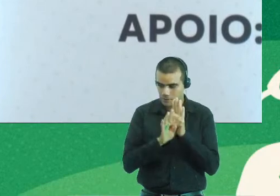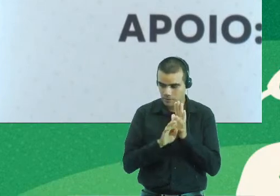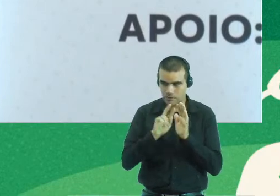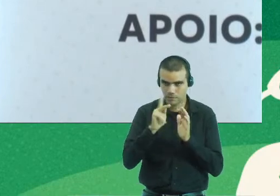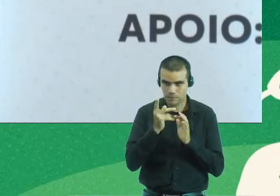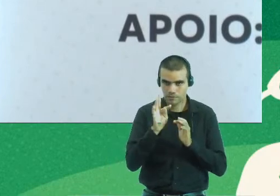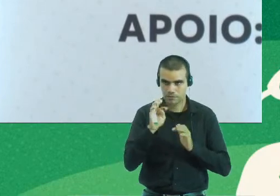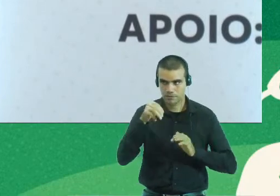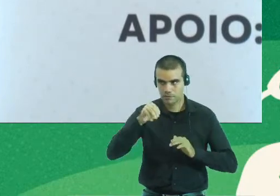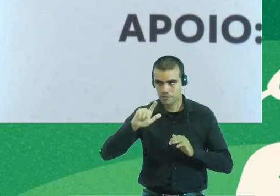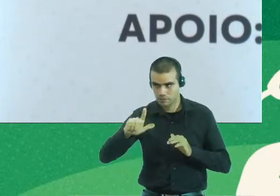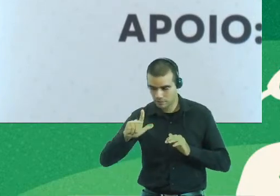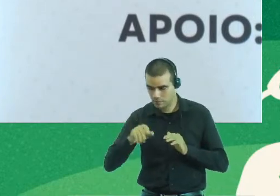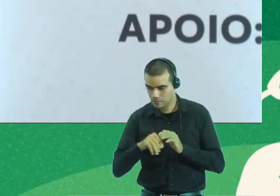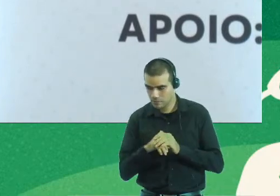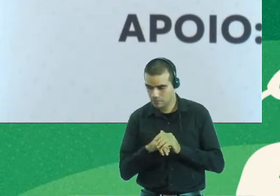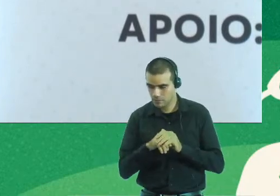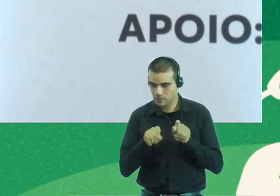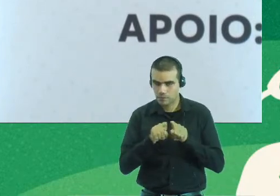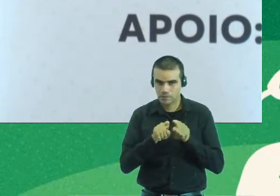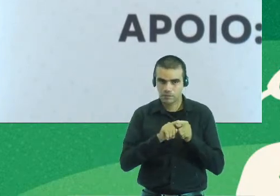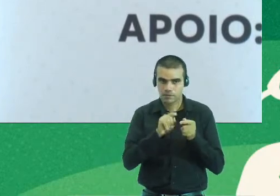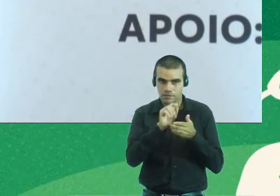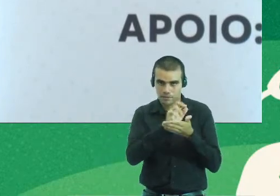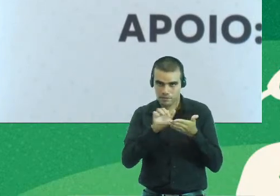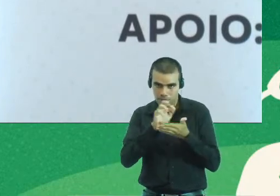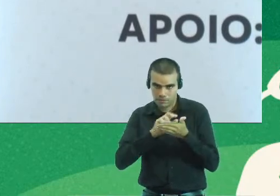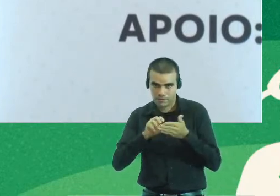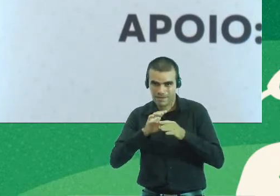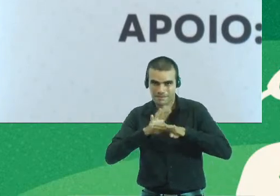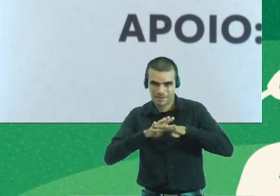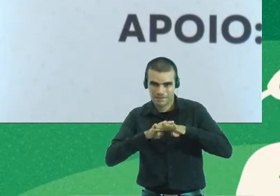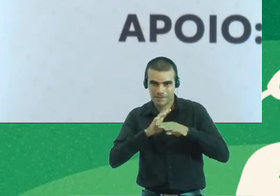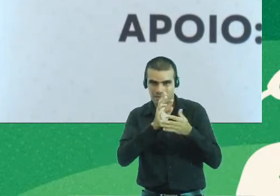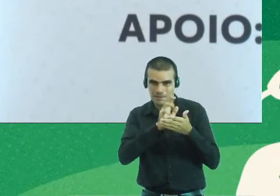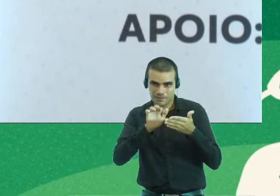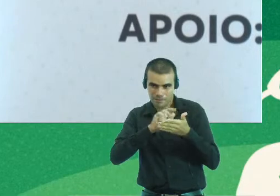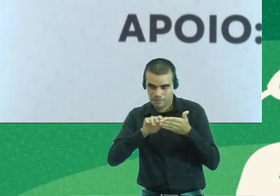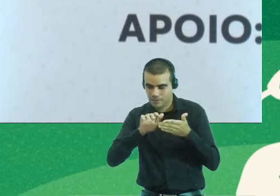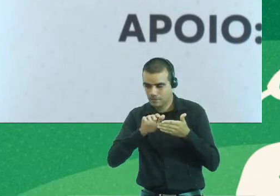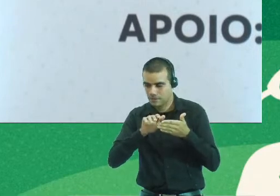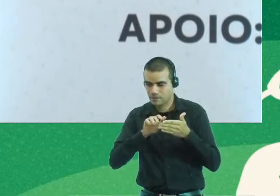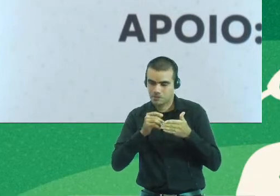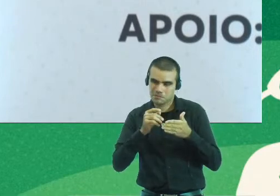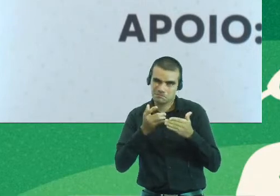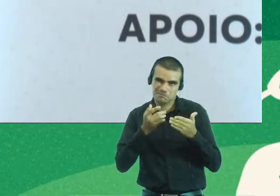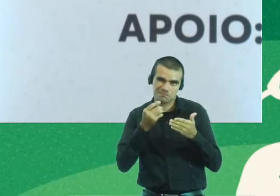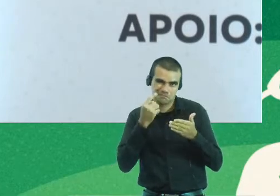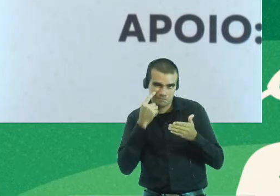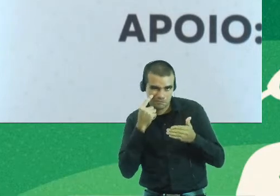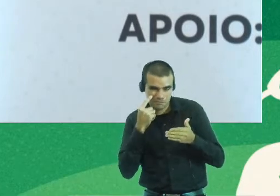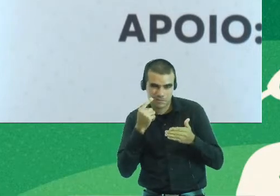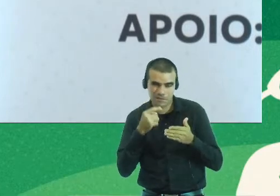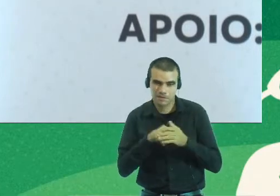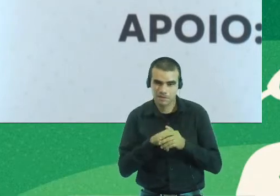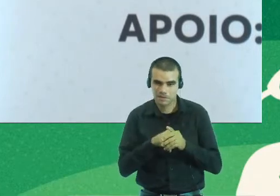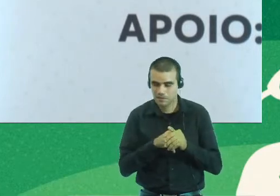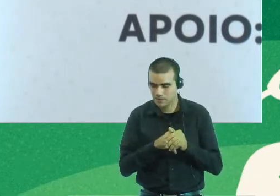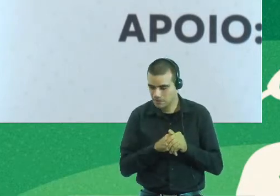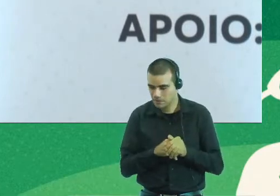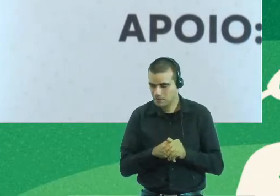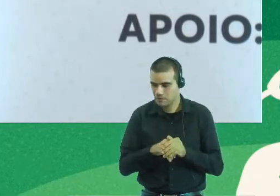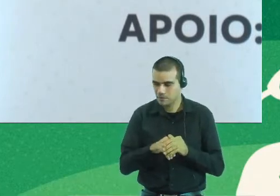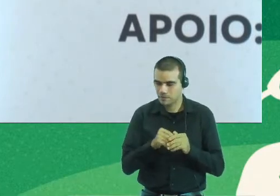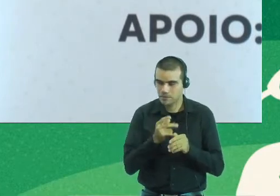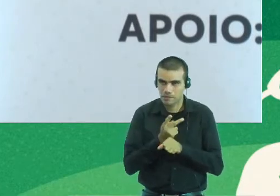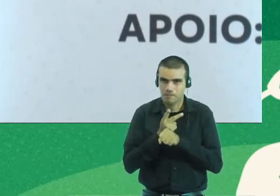And now I can write a function that just, let's say we're going to call this getNextSighting. So that way, we could just call